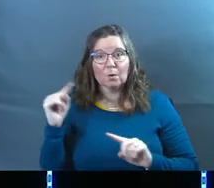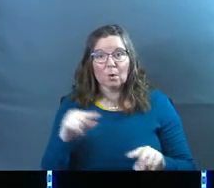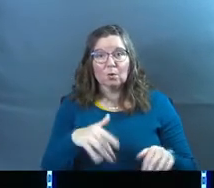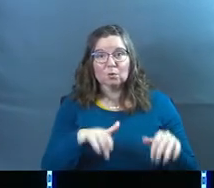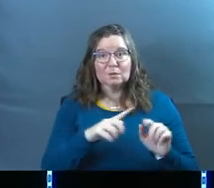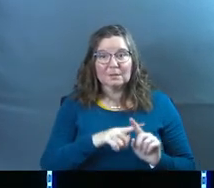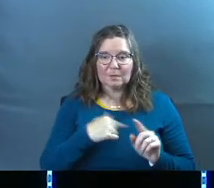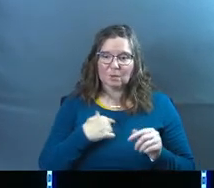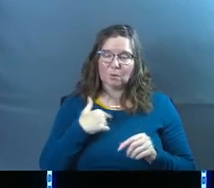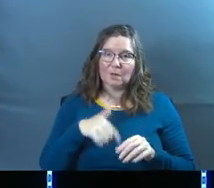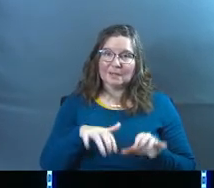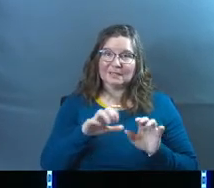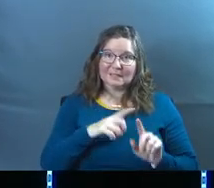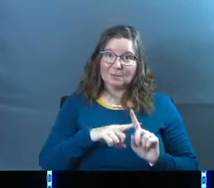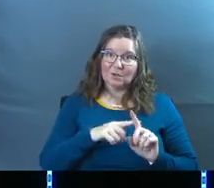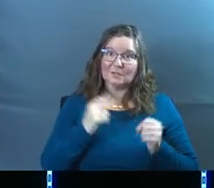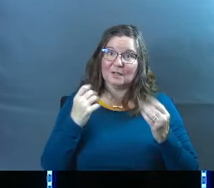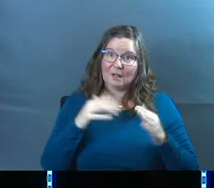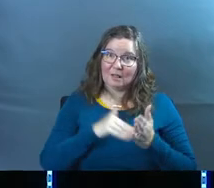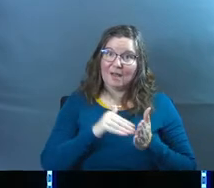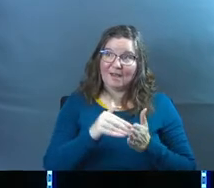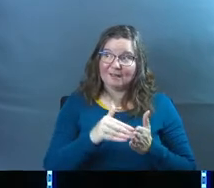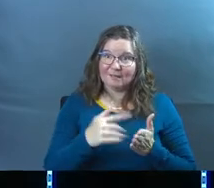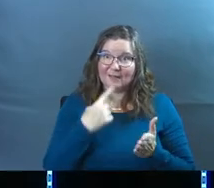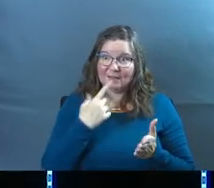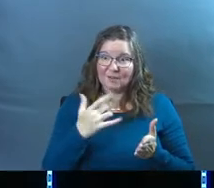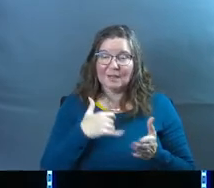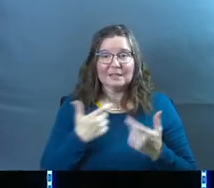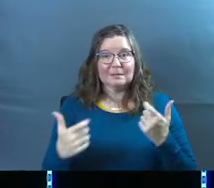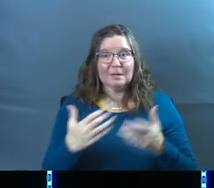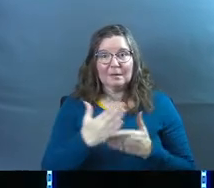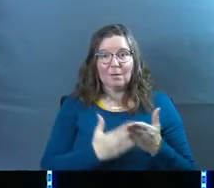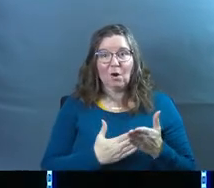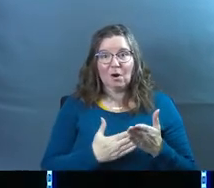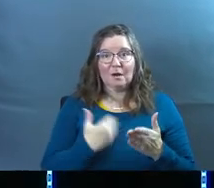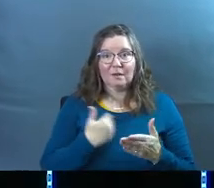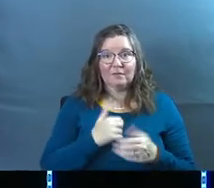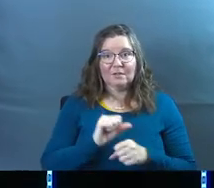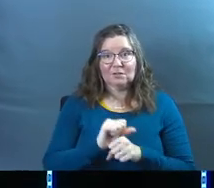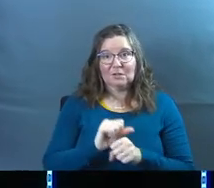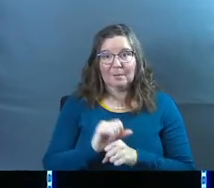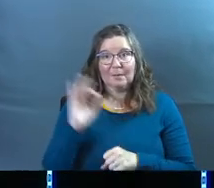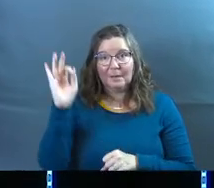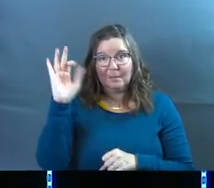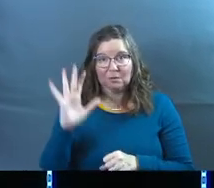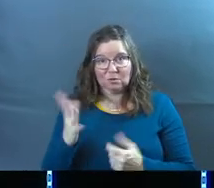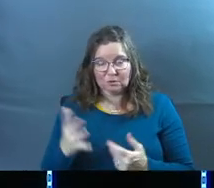cemetery with people? Because we're at cemeteries a lot. Can I just tell you that? It's a big part of the gig of being a pastor.